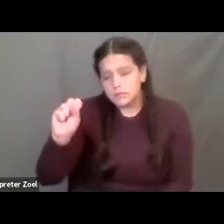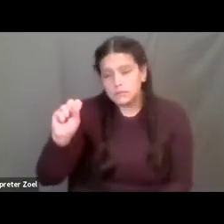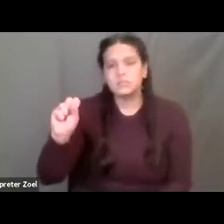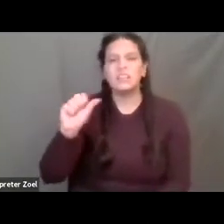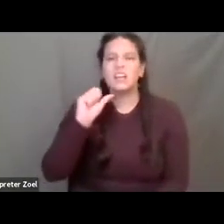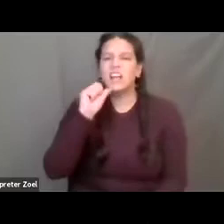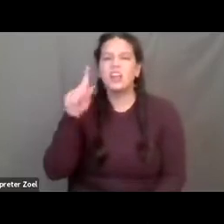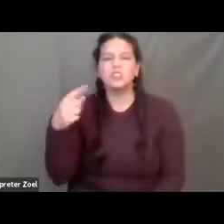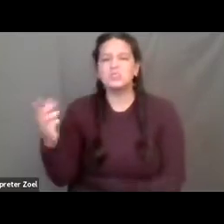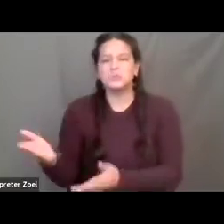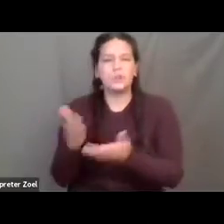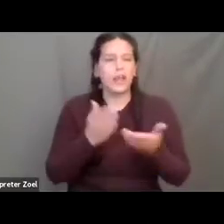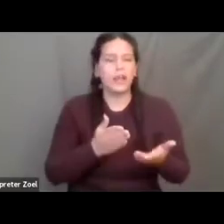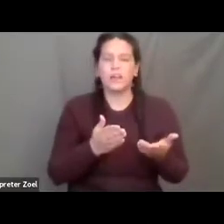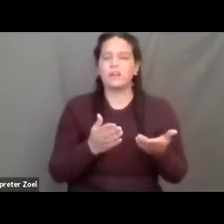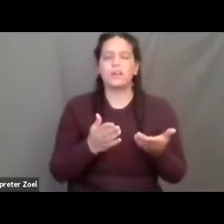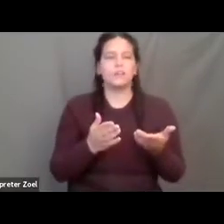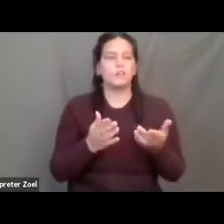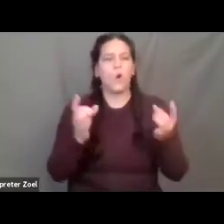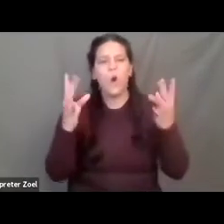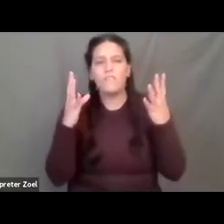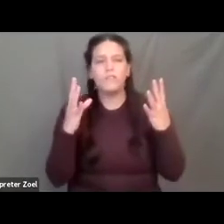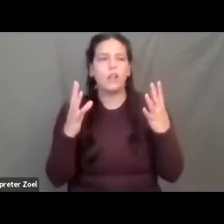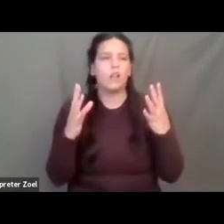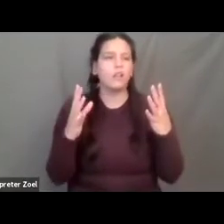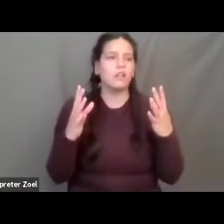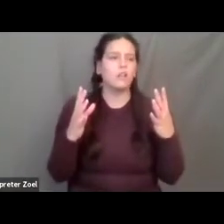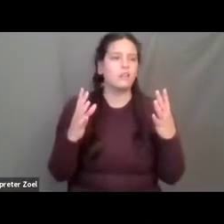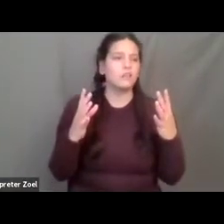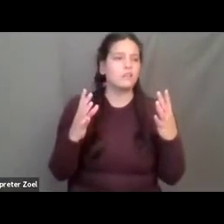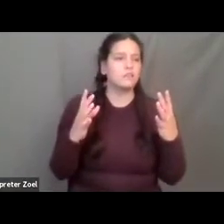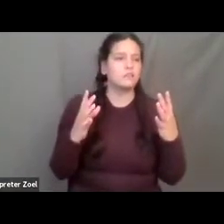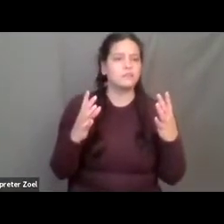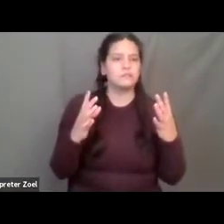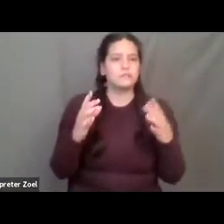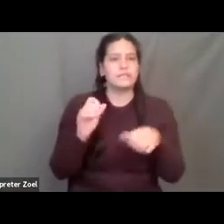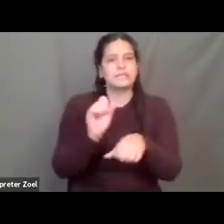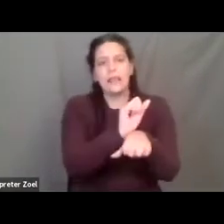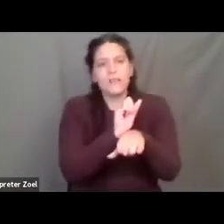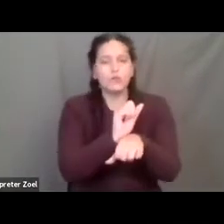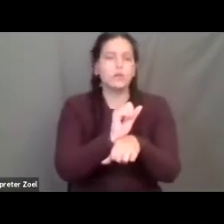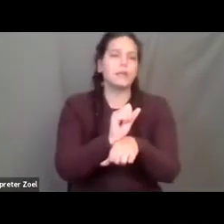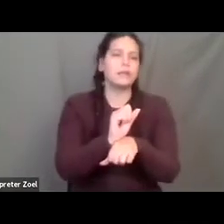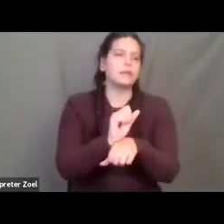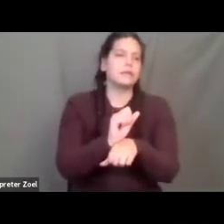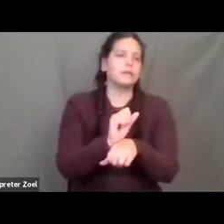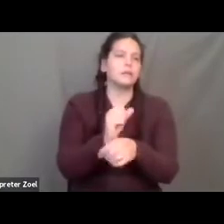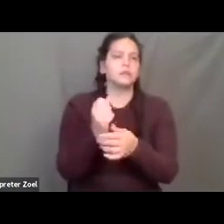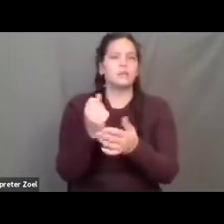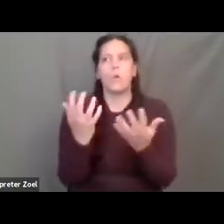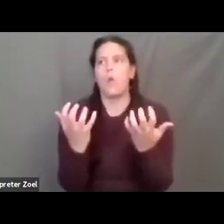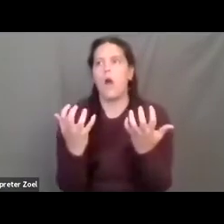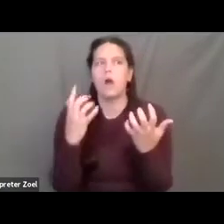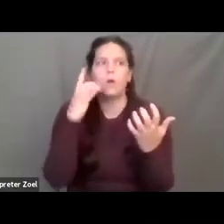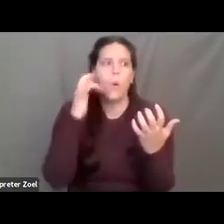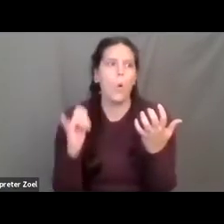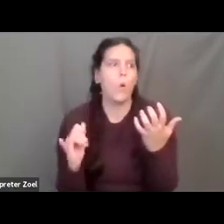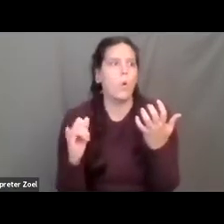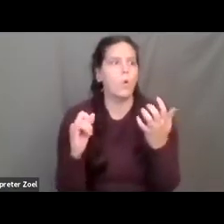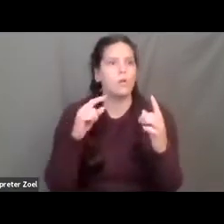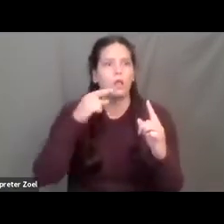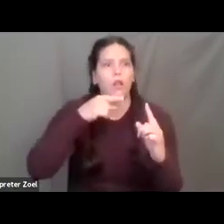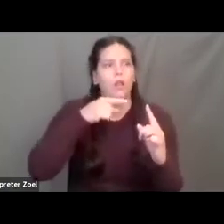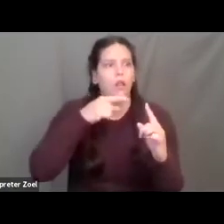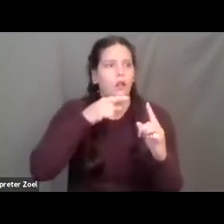bring those things like wanting slaves and wanting gold, um, the greed of that, but